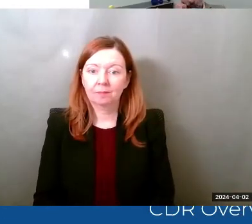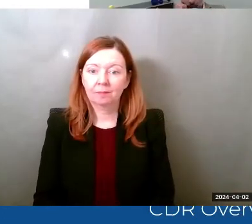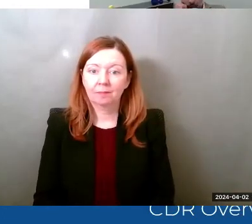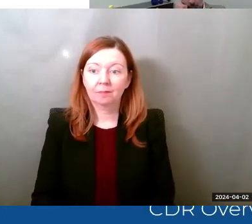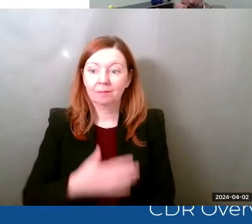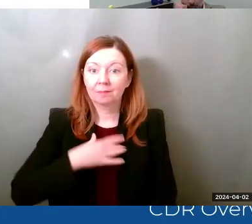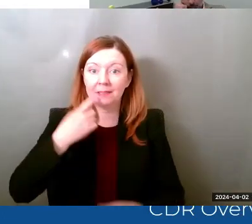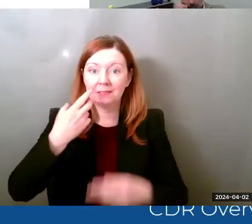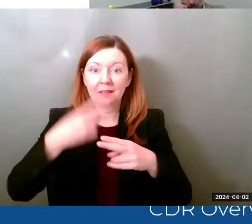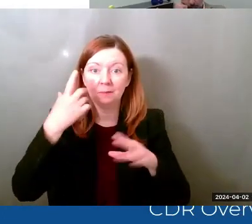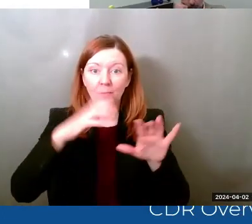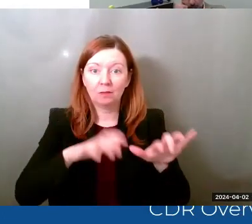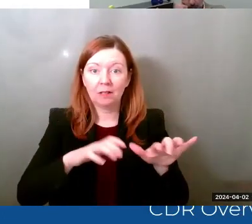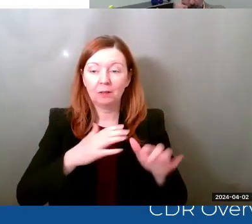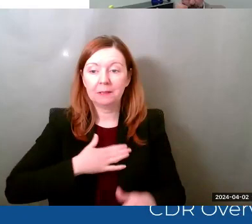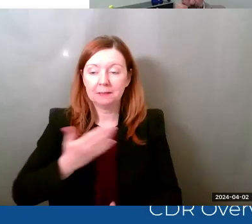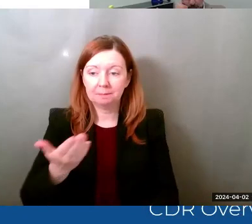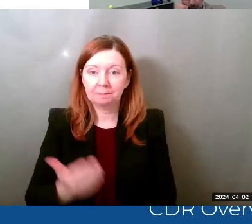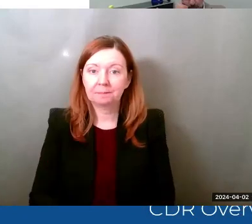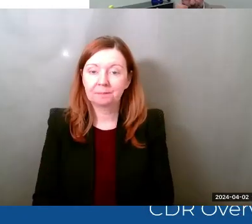Please state your name for the record.